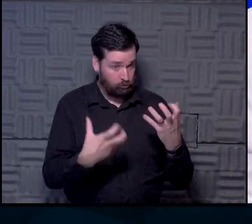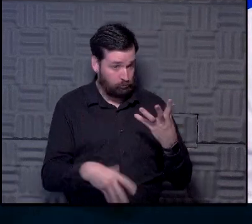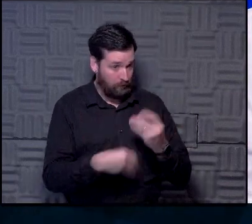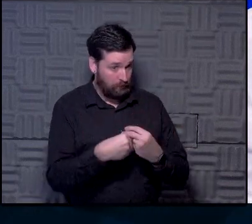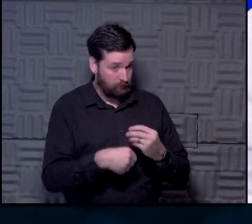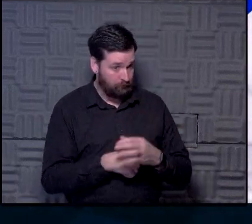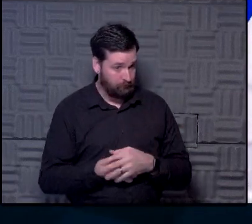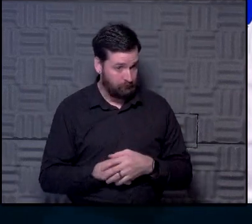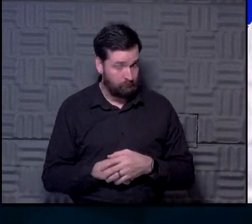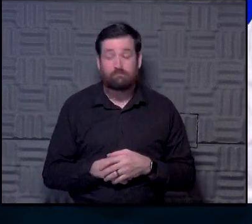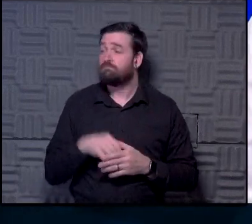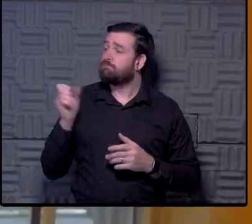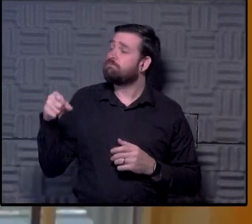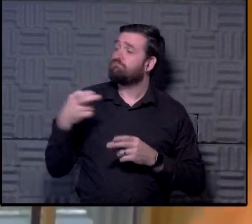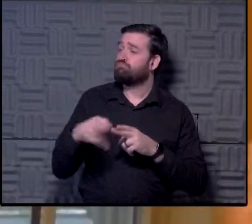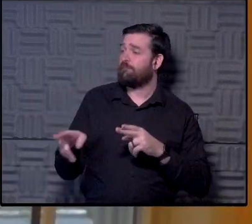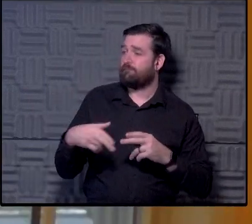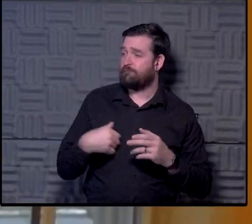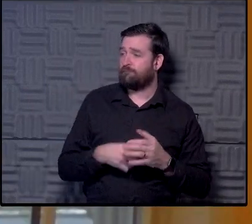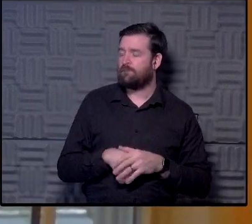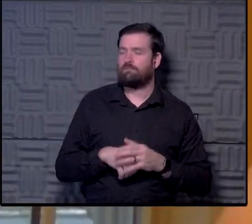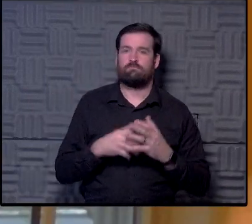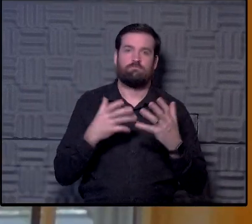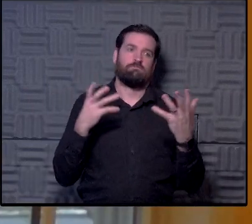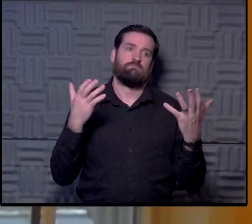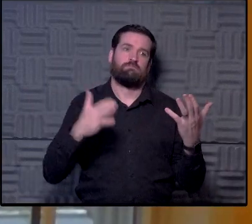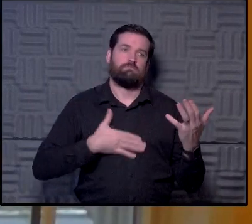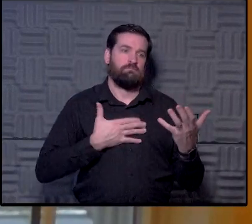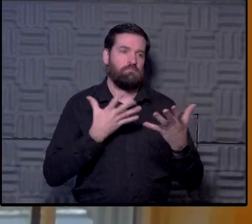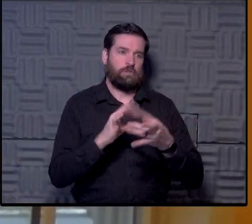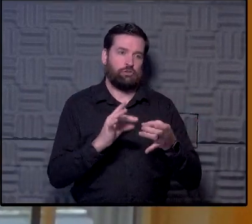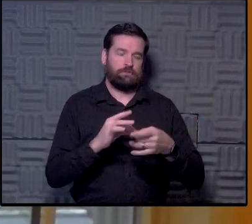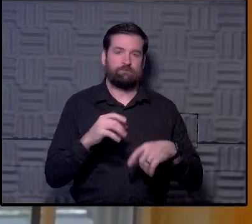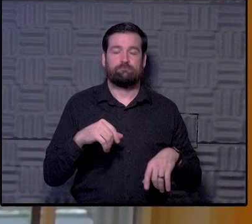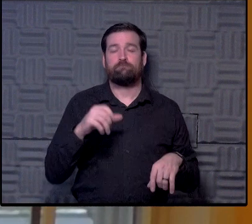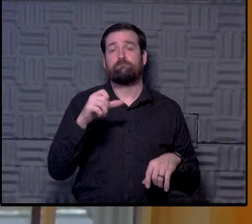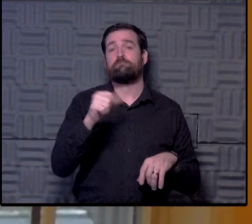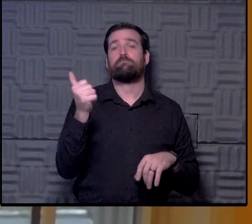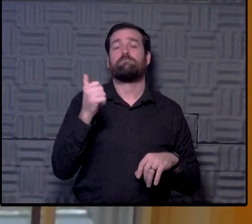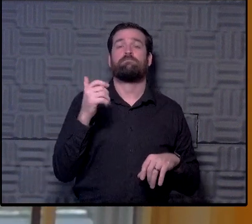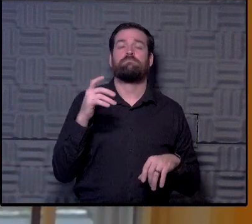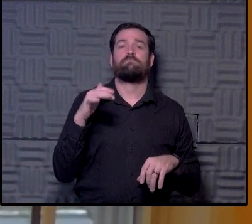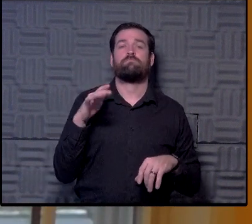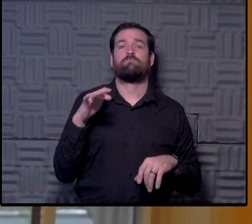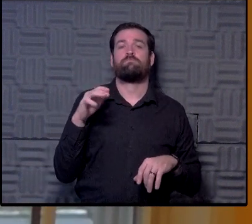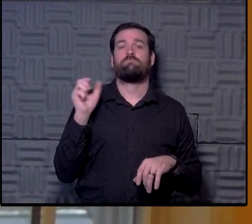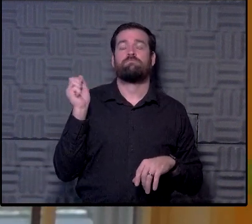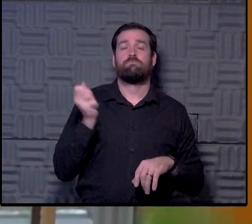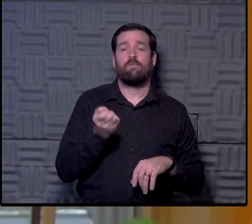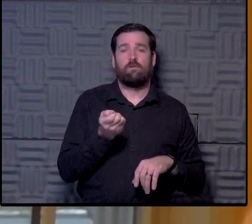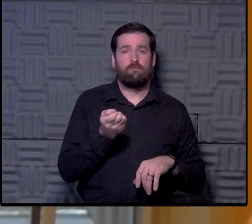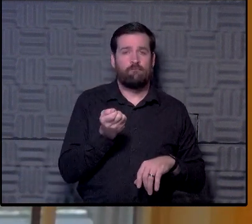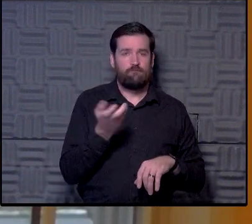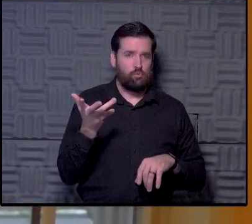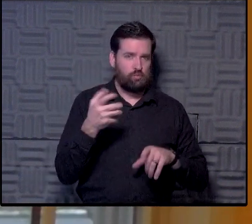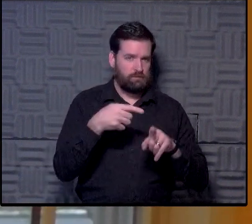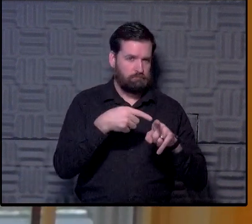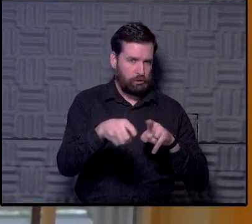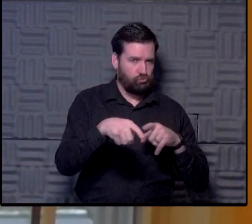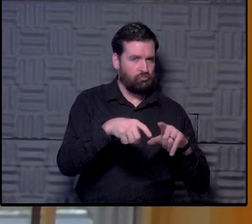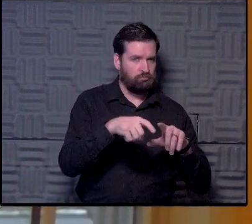that? Yeah, just briefly, I'm so glad you mentioned that. The other there are a couple special